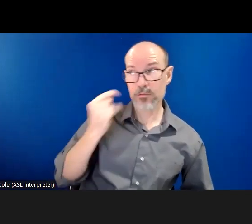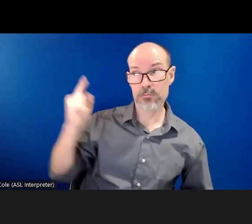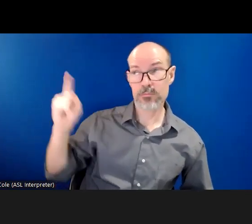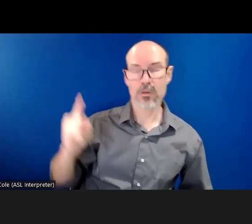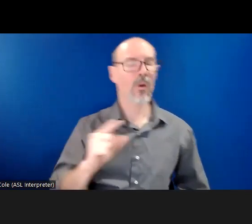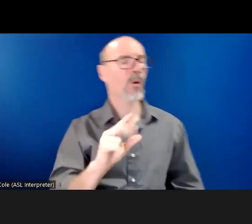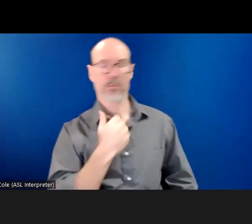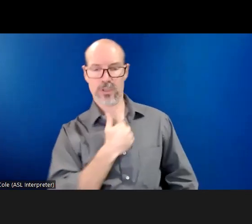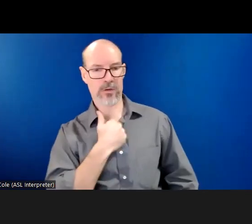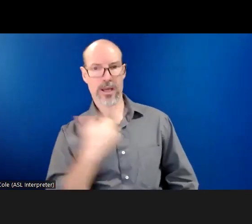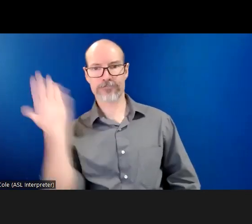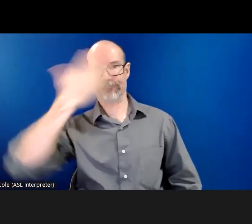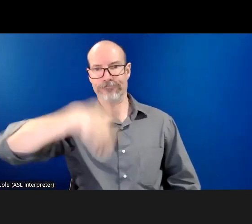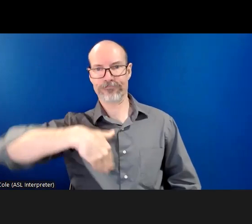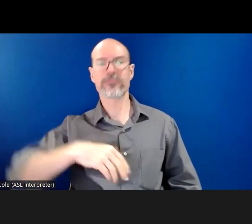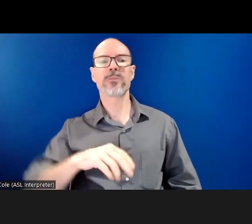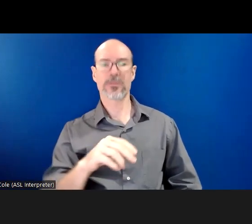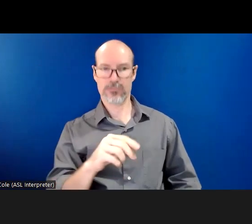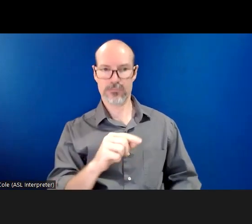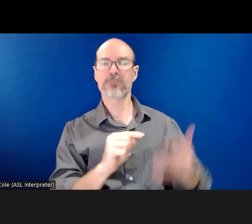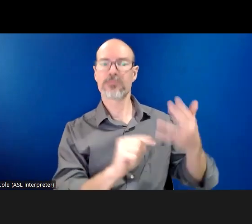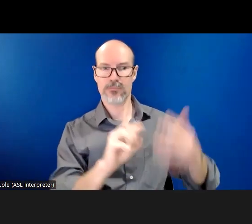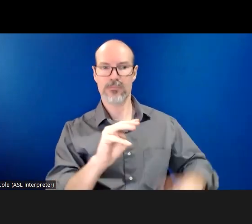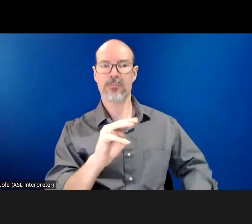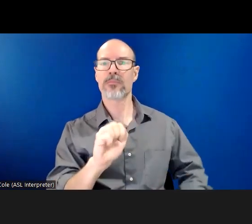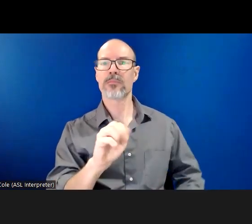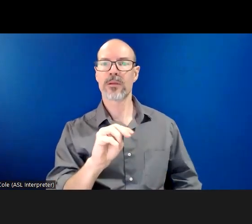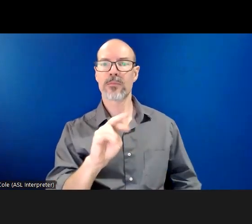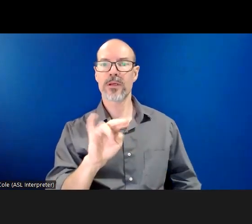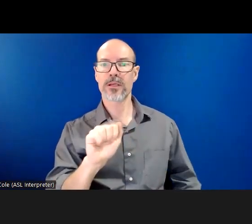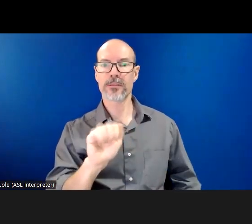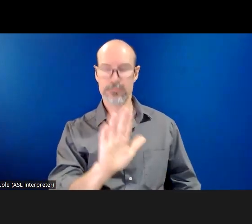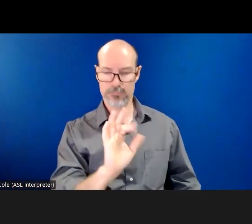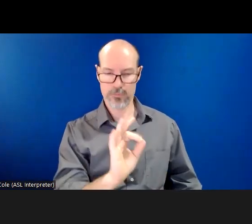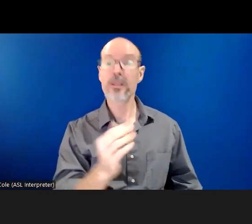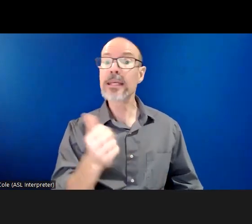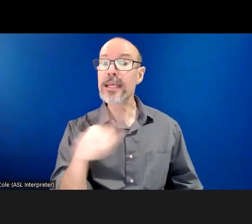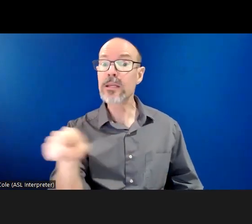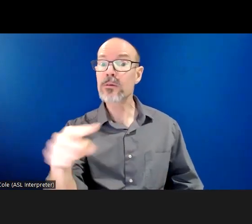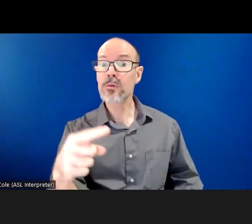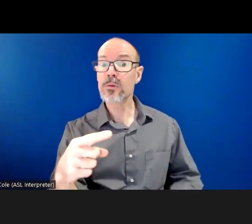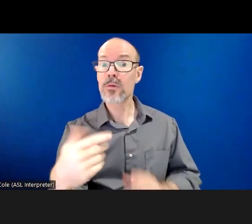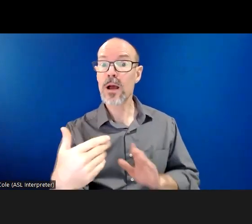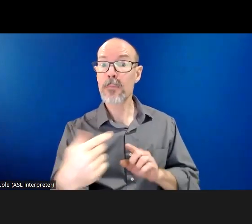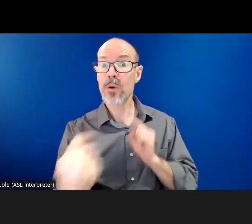her. Thank you. Yep, so Namrita. Anyone opposed?